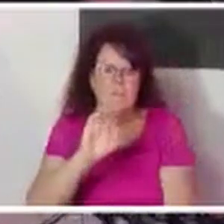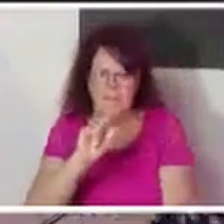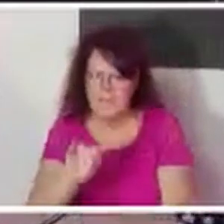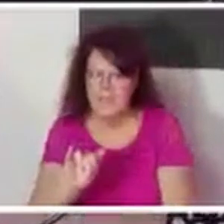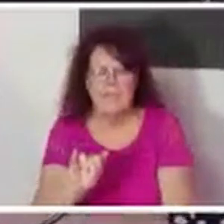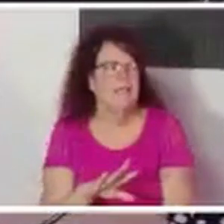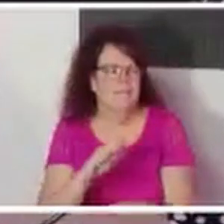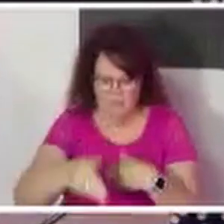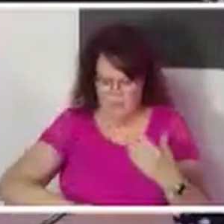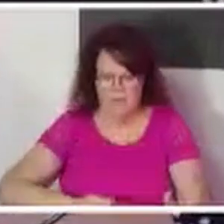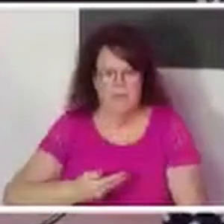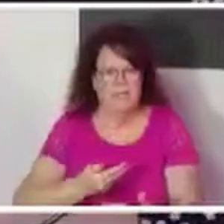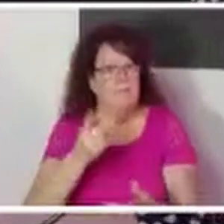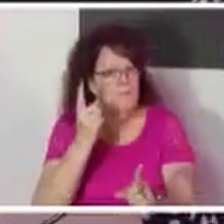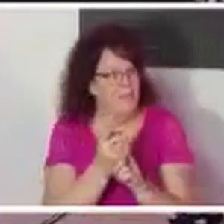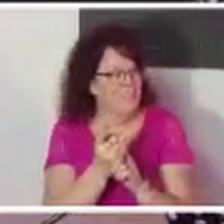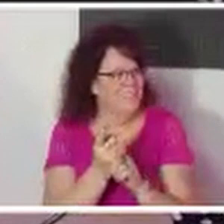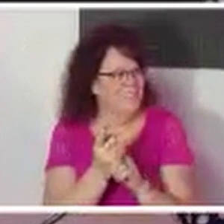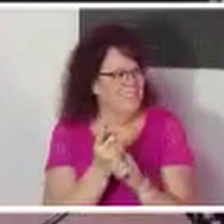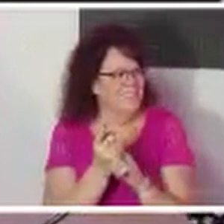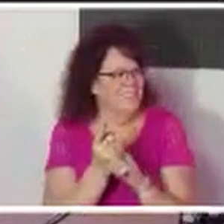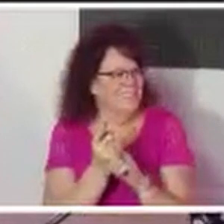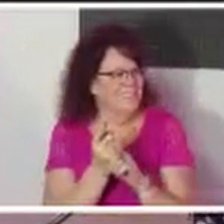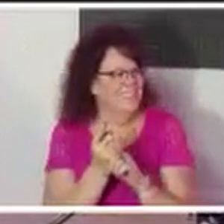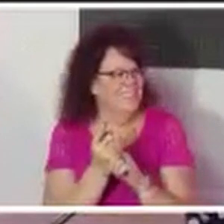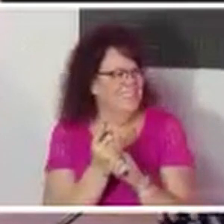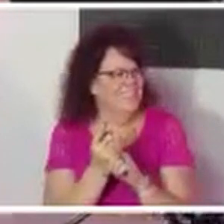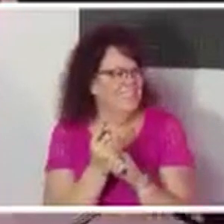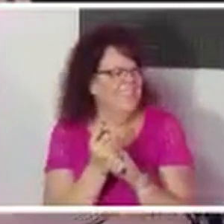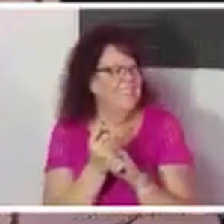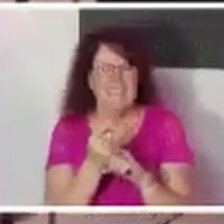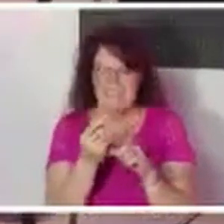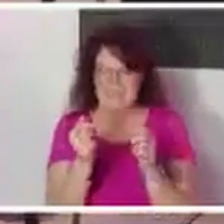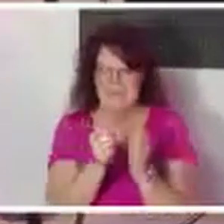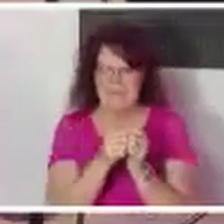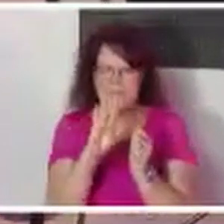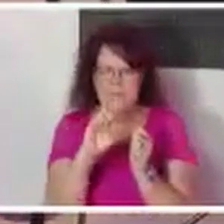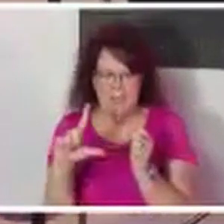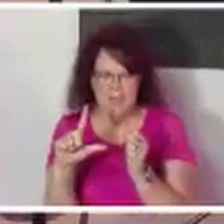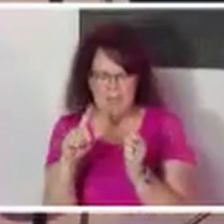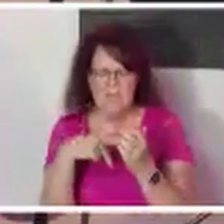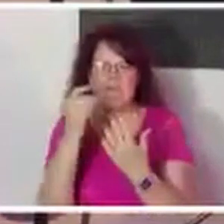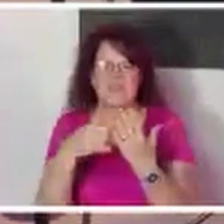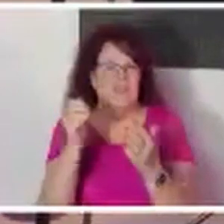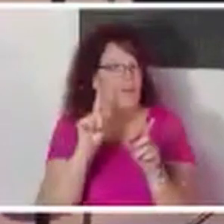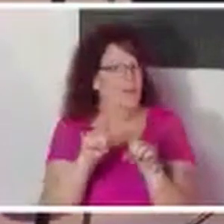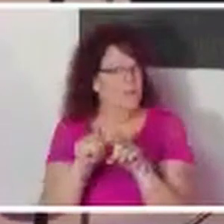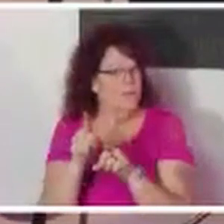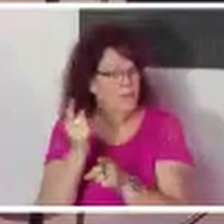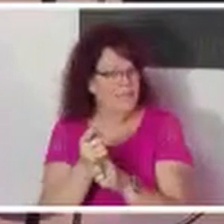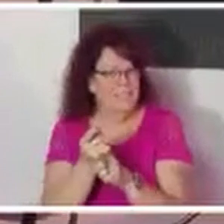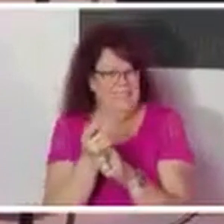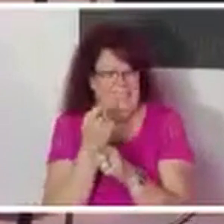as I was introduced. That was correct. I do work for the Bailout Project, also correct. And I currently live in